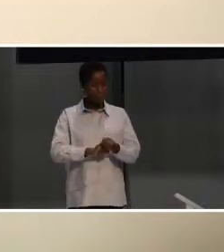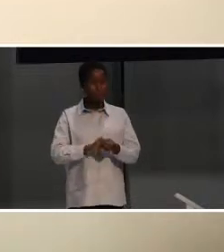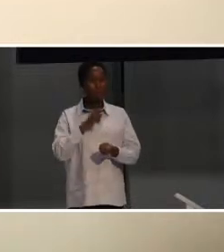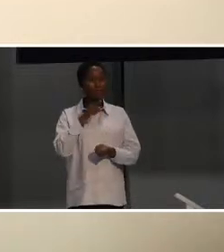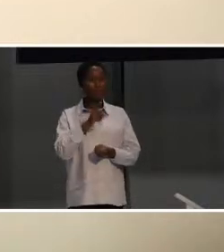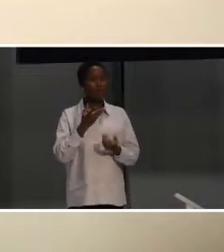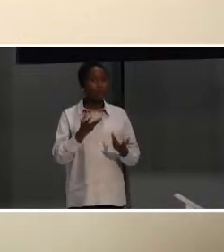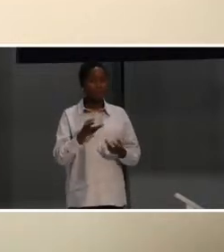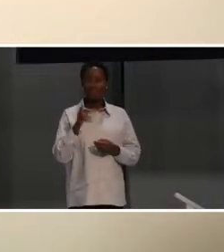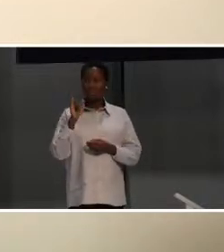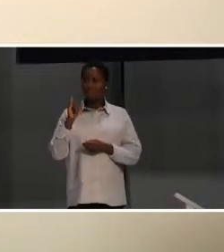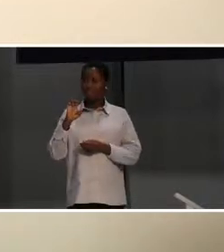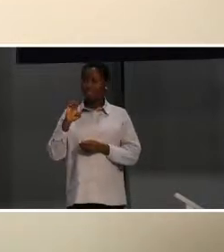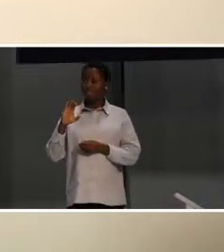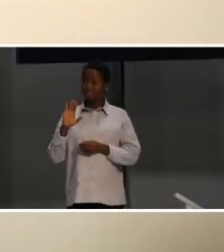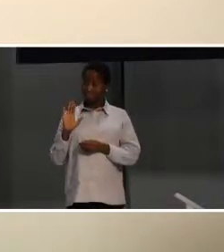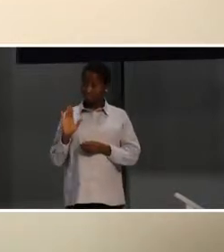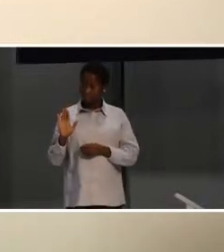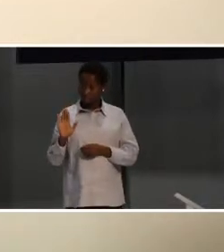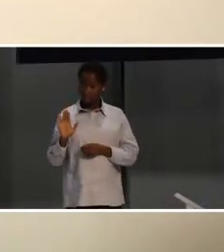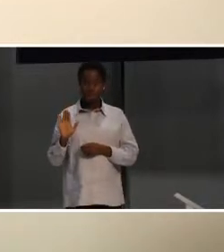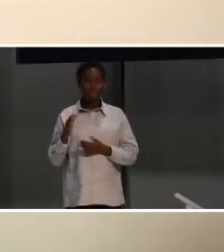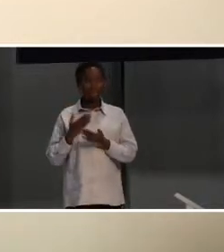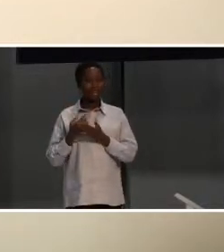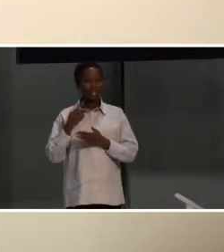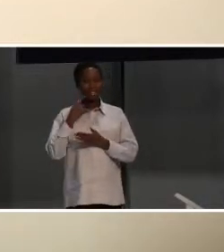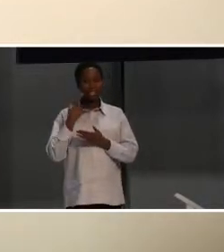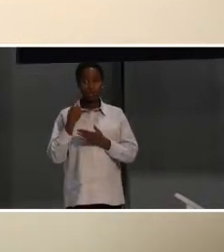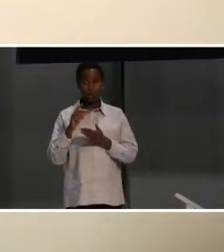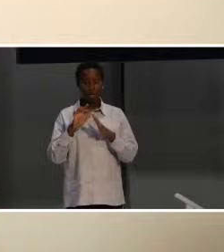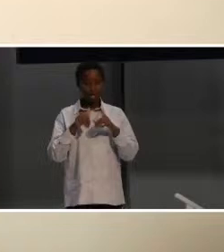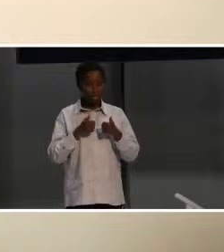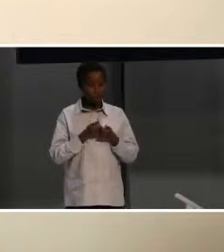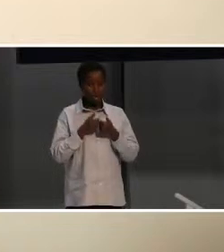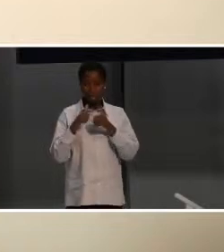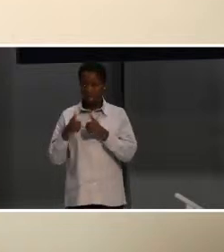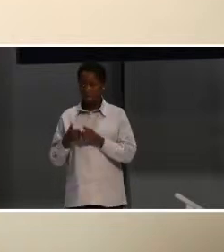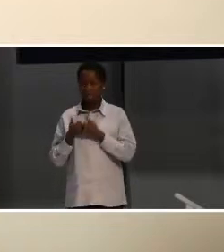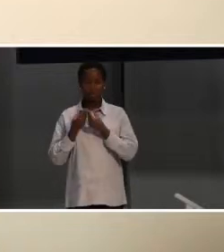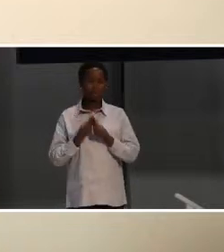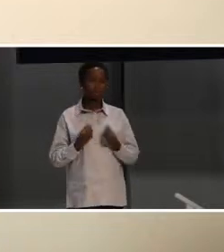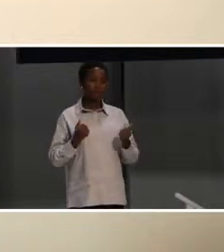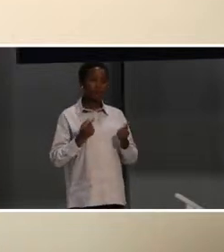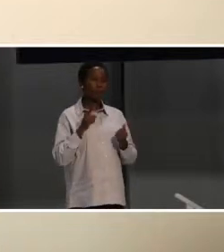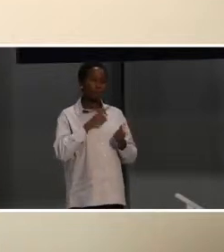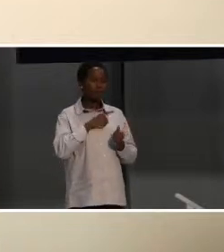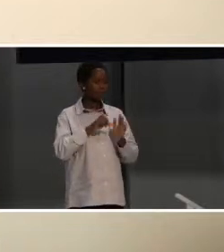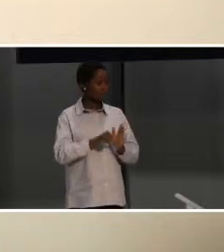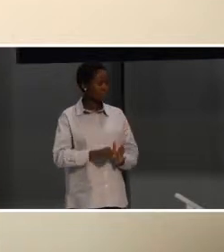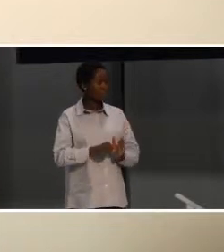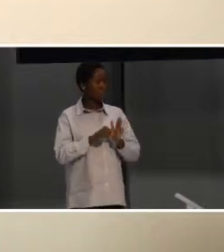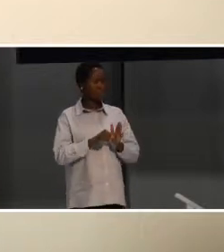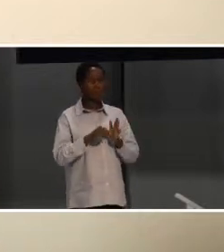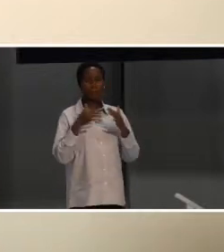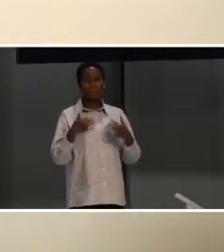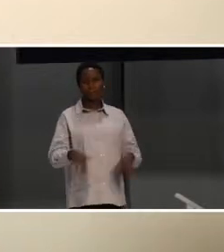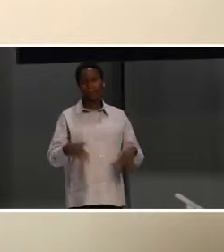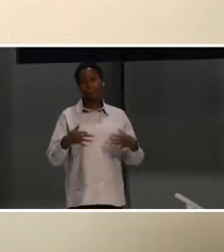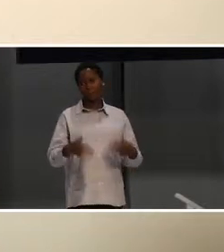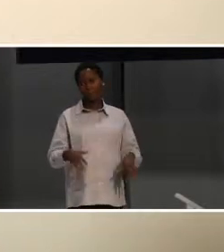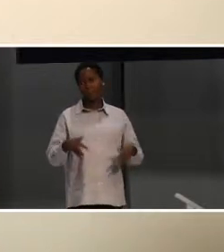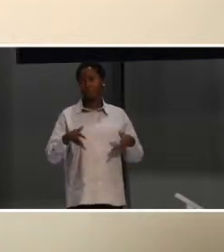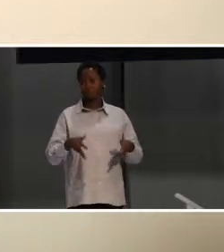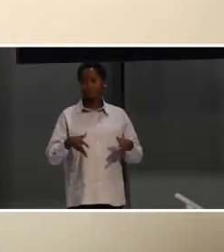Electoral Commission in this challenging and important endeavor. I wish you